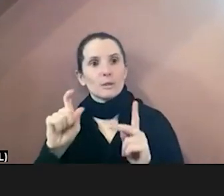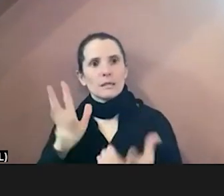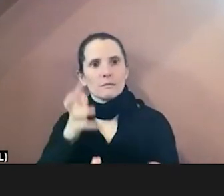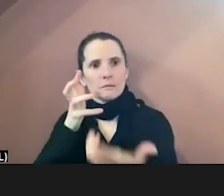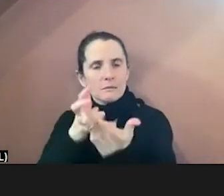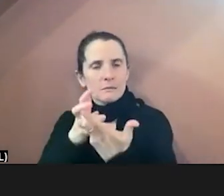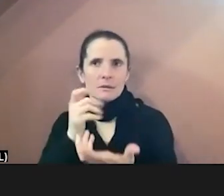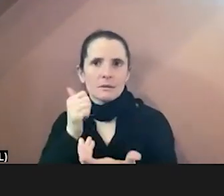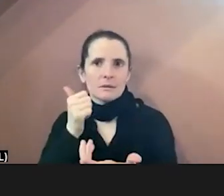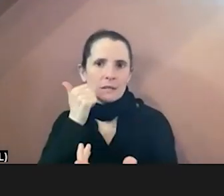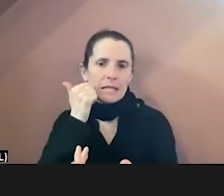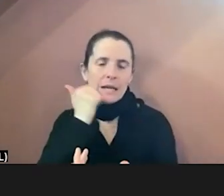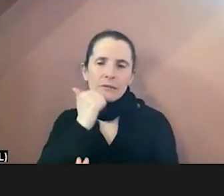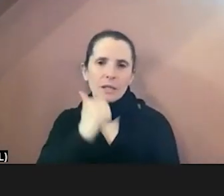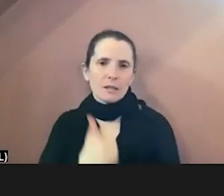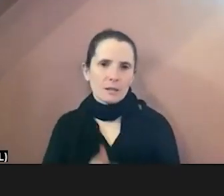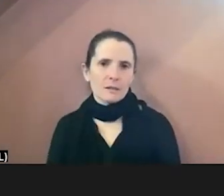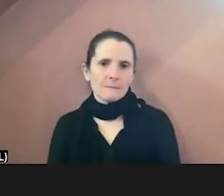accompaniments per day.